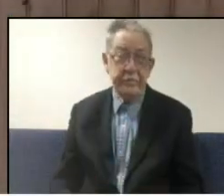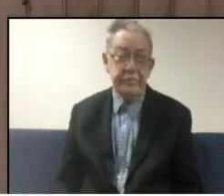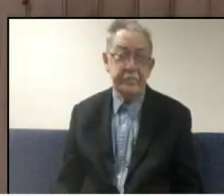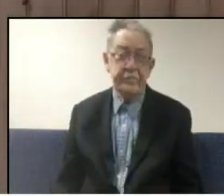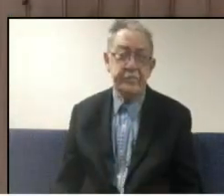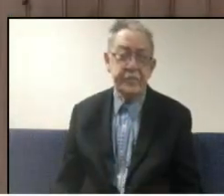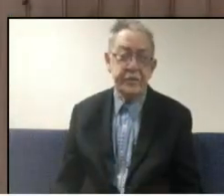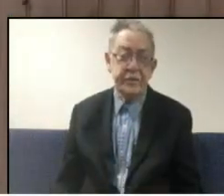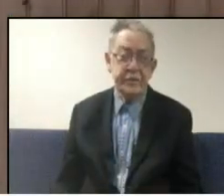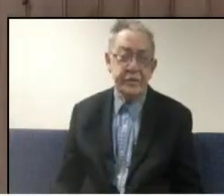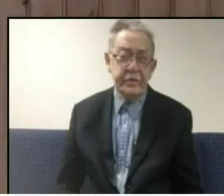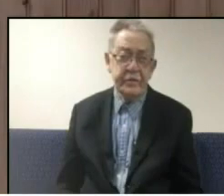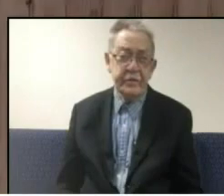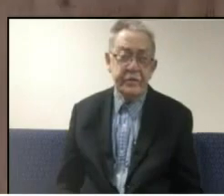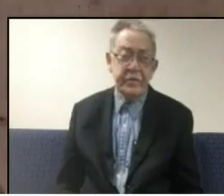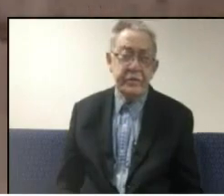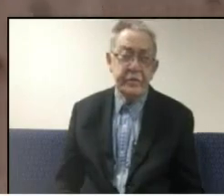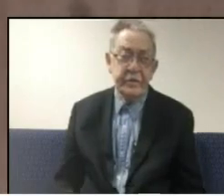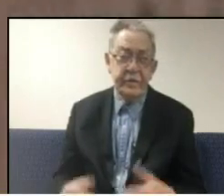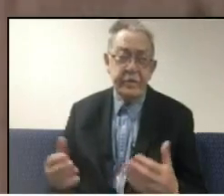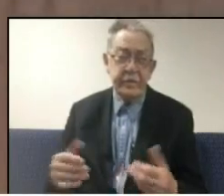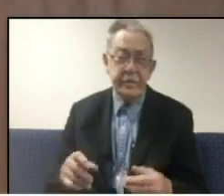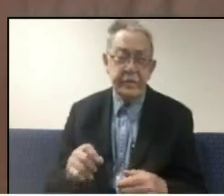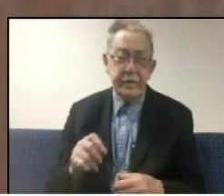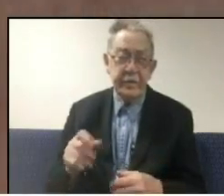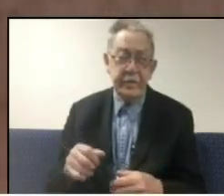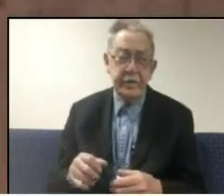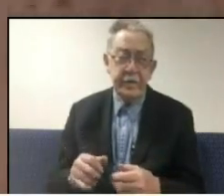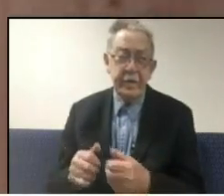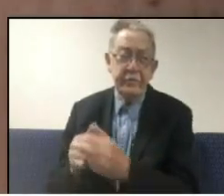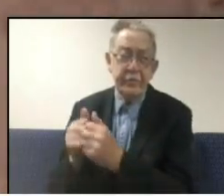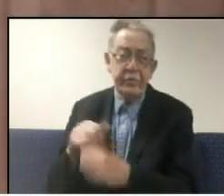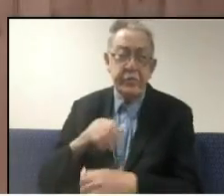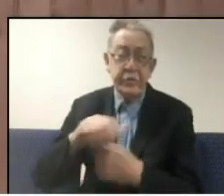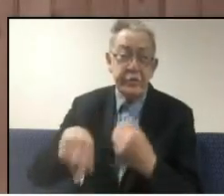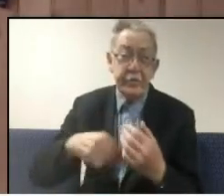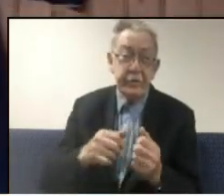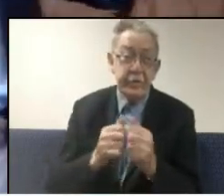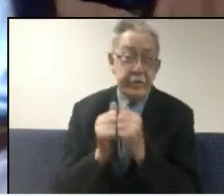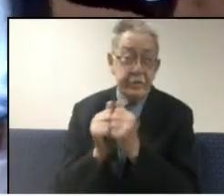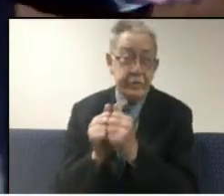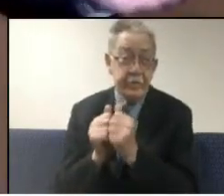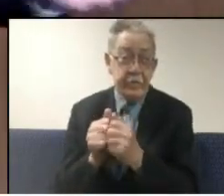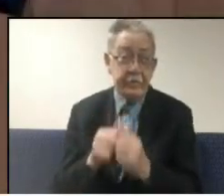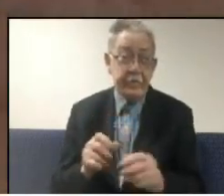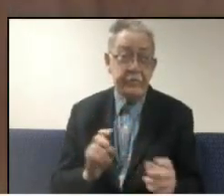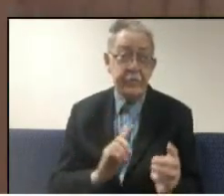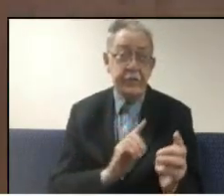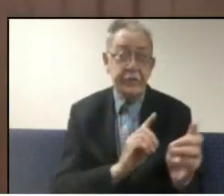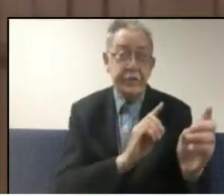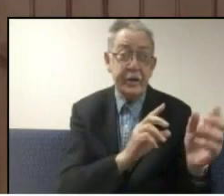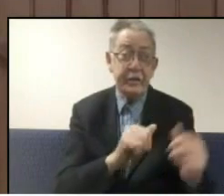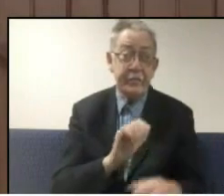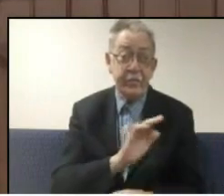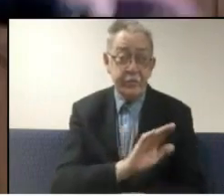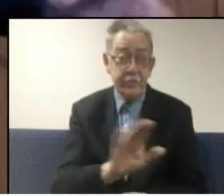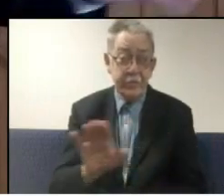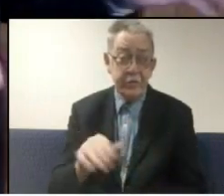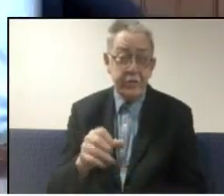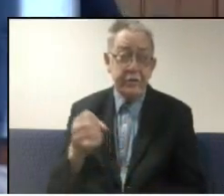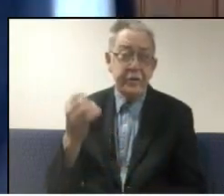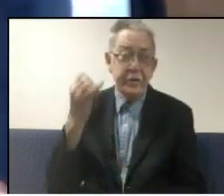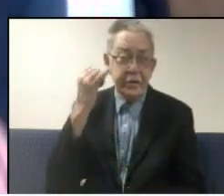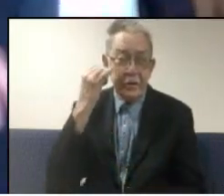done to me and you've so delivered me, I want to be around you all the time. I'm going to become another disciple of yours. Now I can imagine the